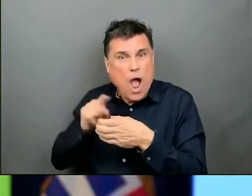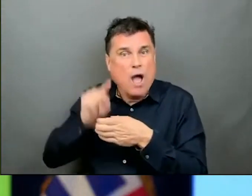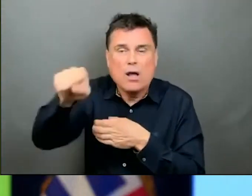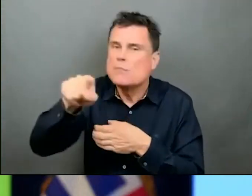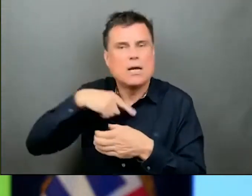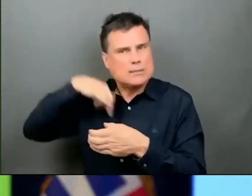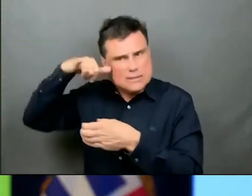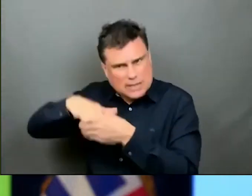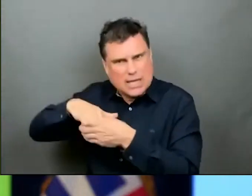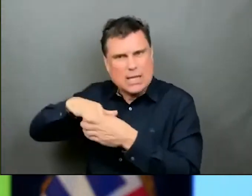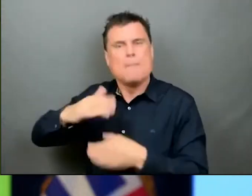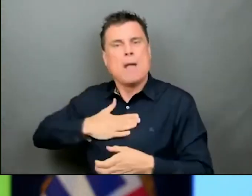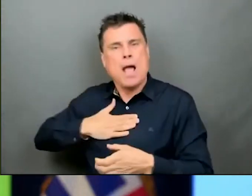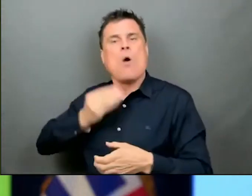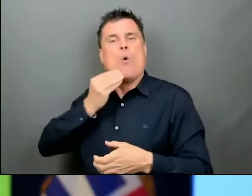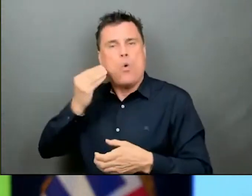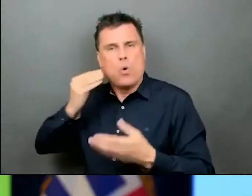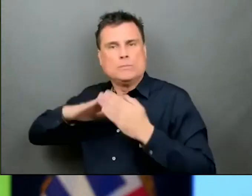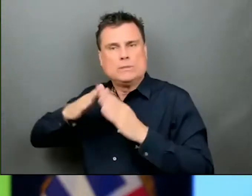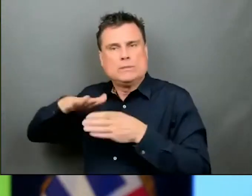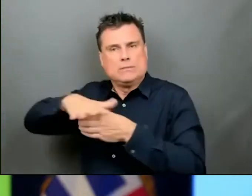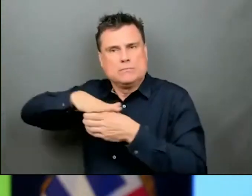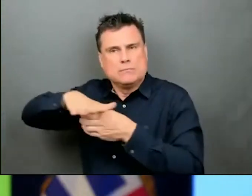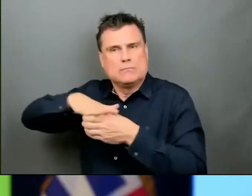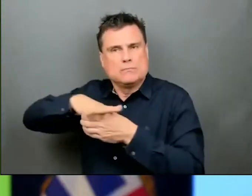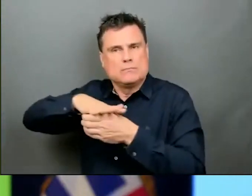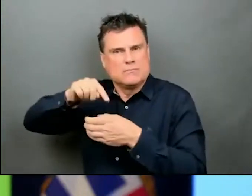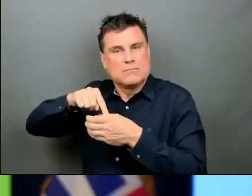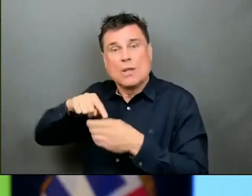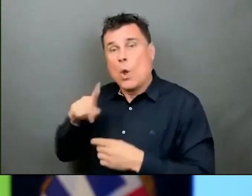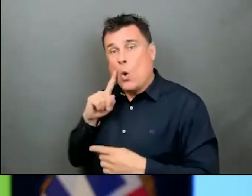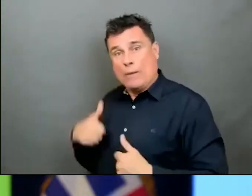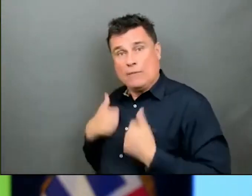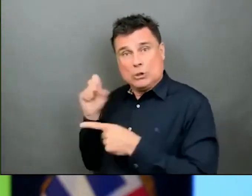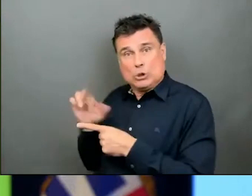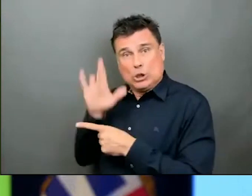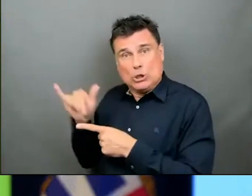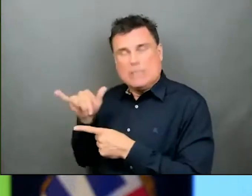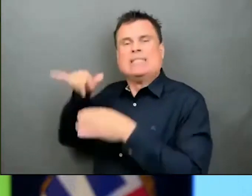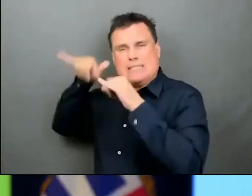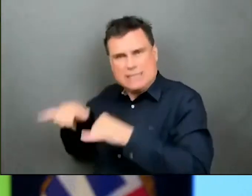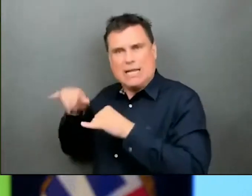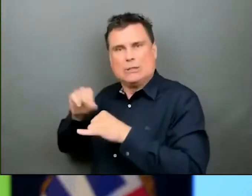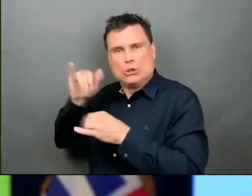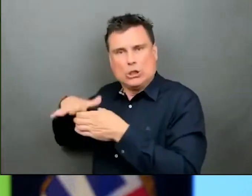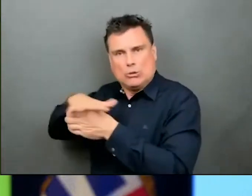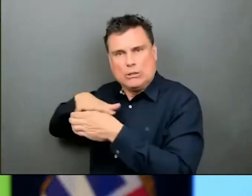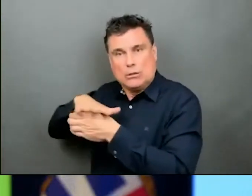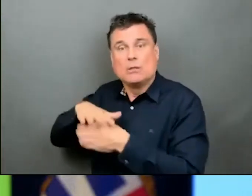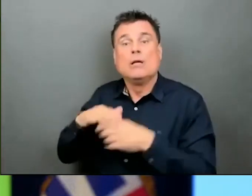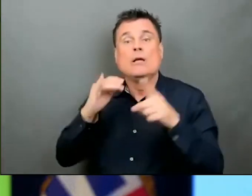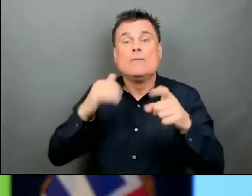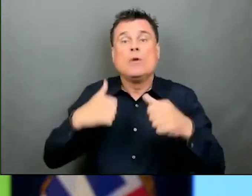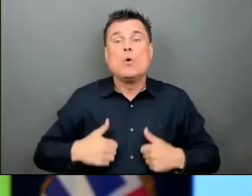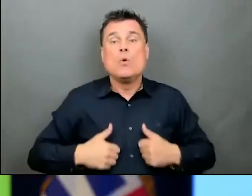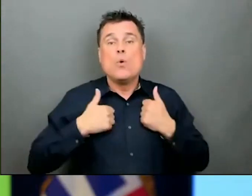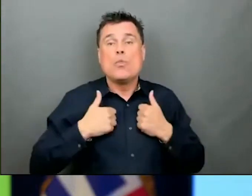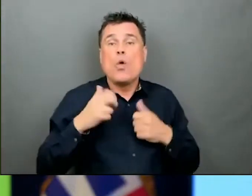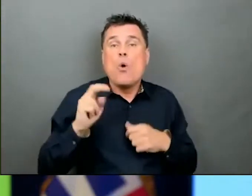Surrey, that's my local area. You know, if you are on the North Shore and you go hiking, you've got